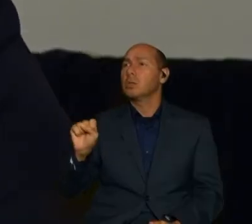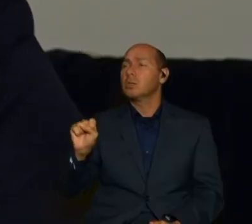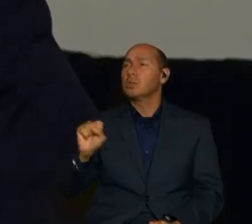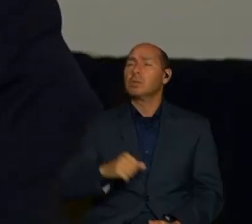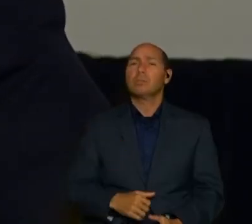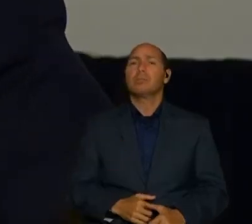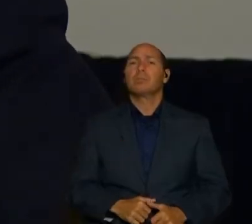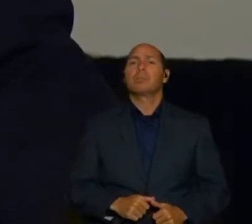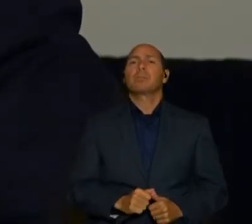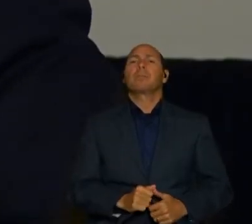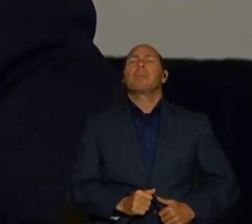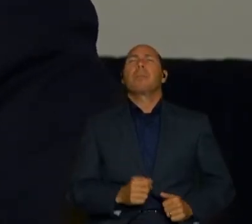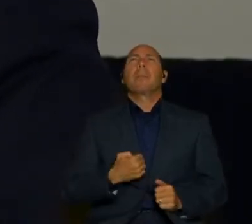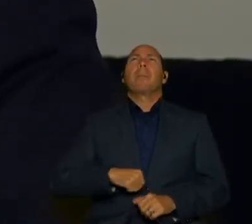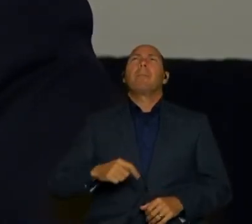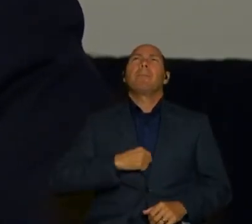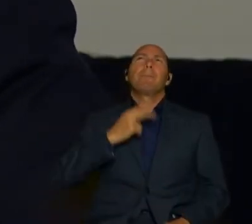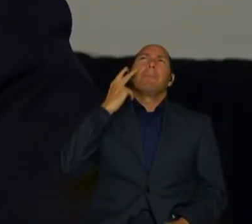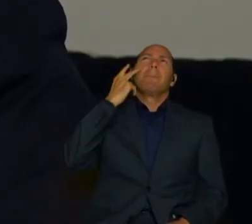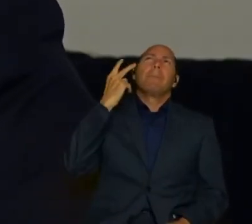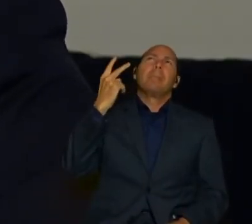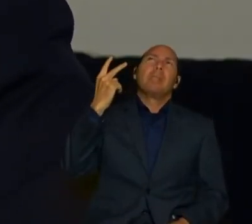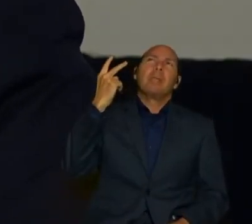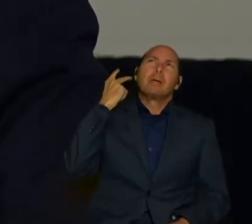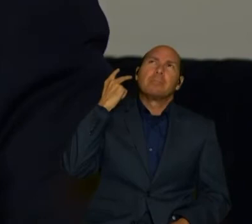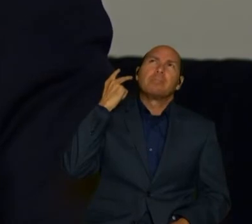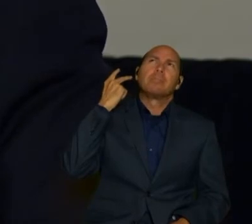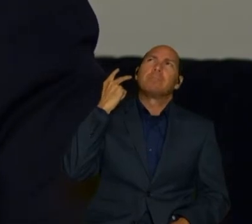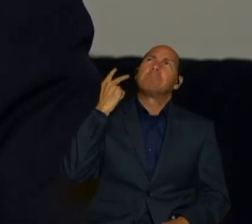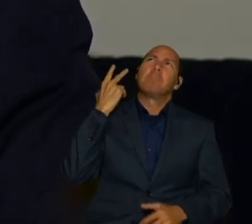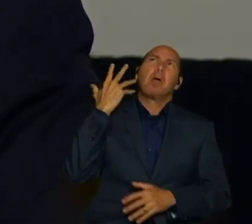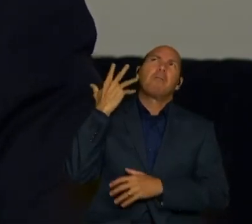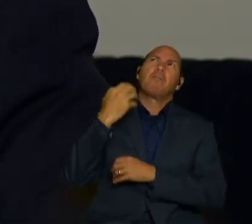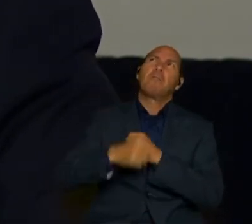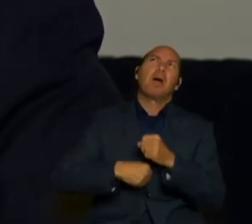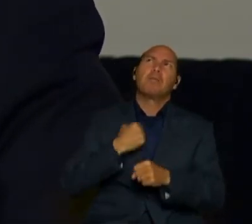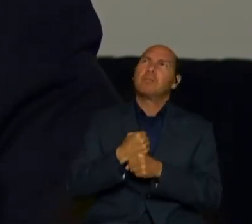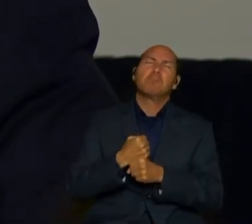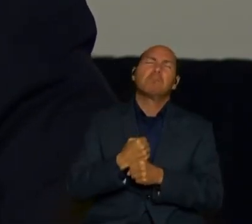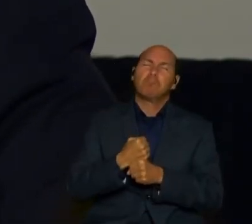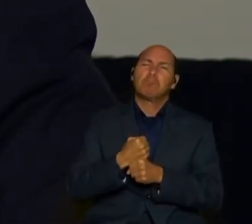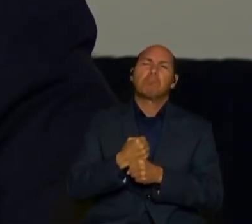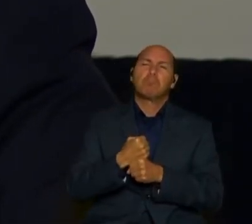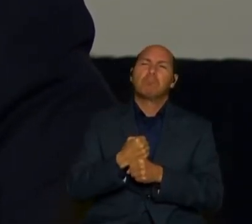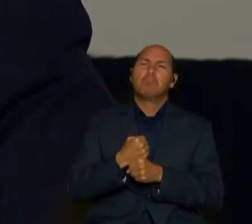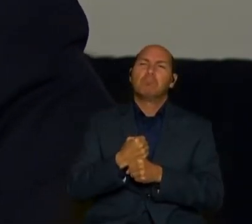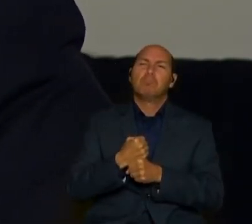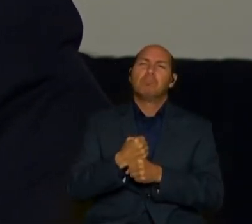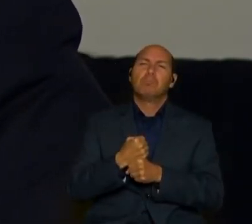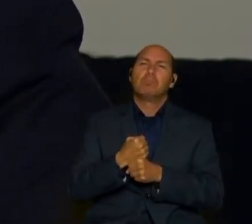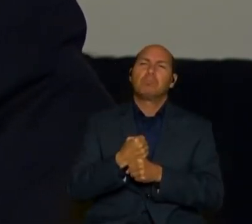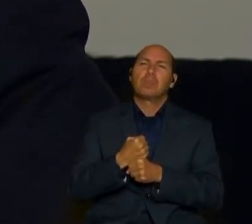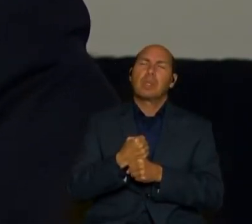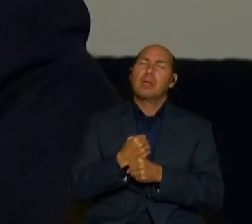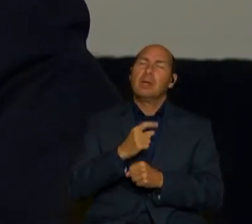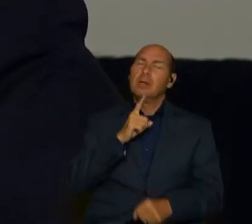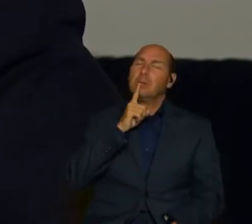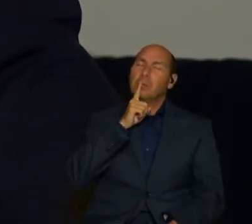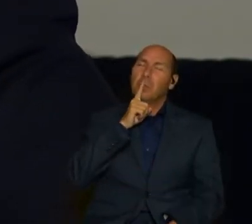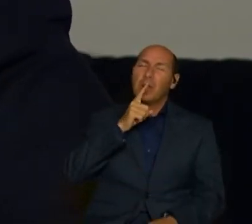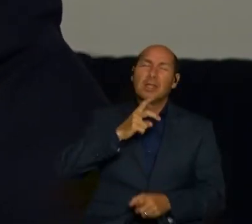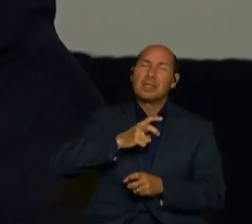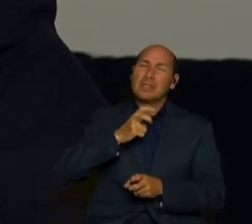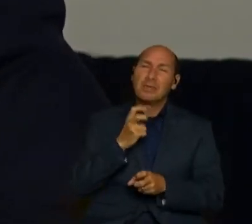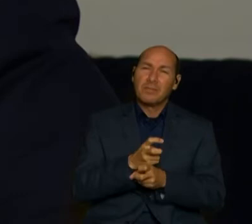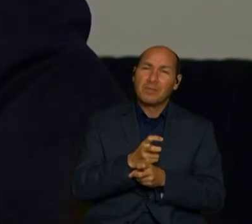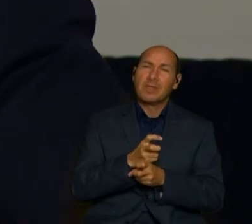When we stop and look back at the past 5 years, it's really hard to put